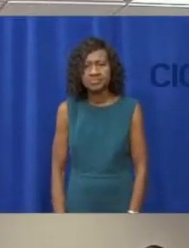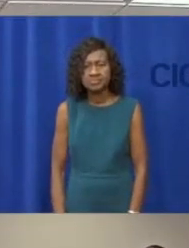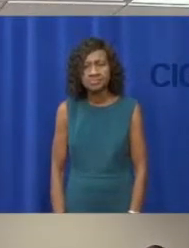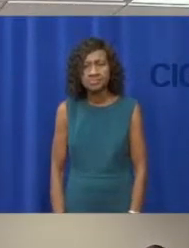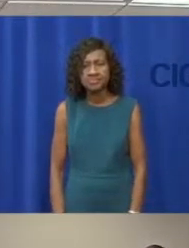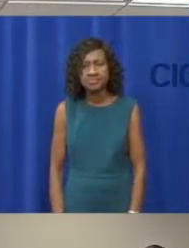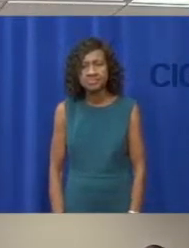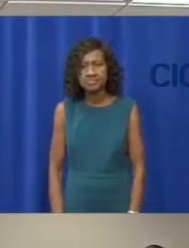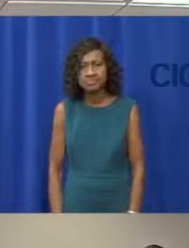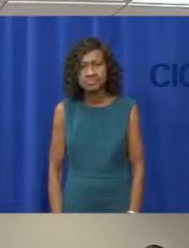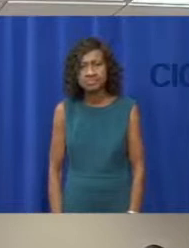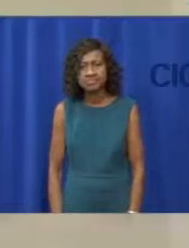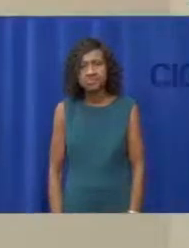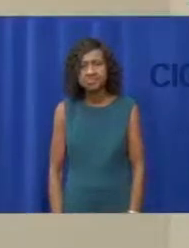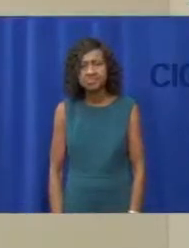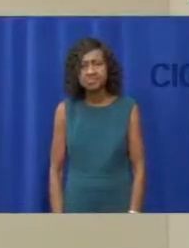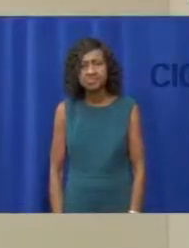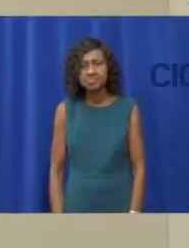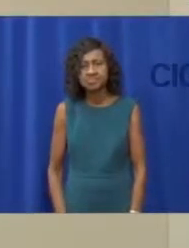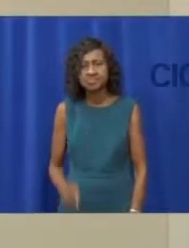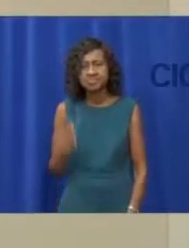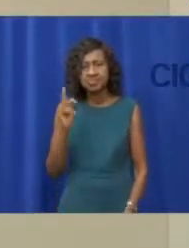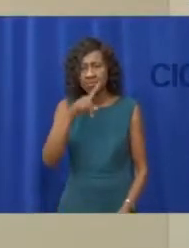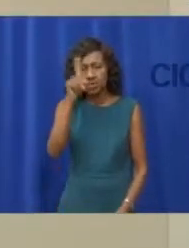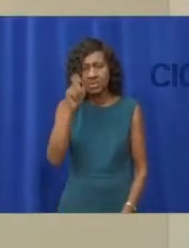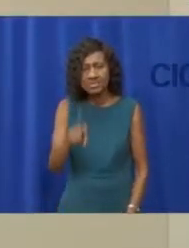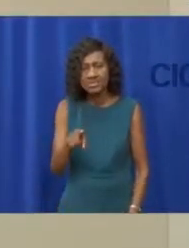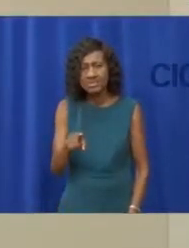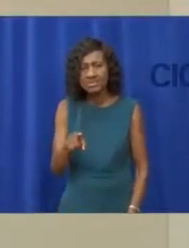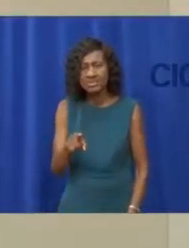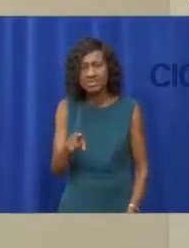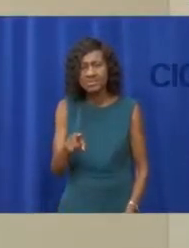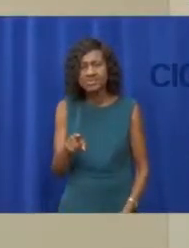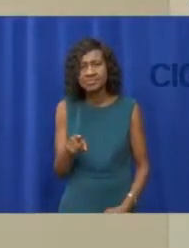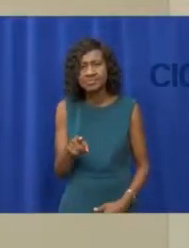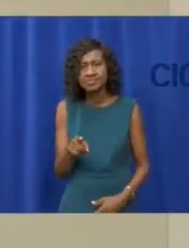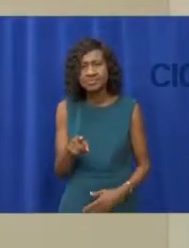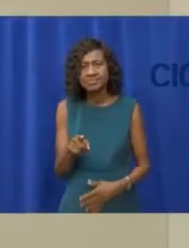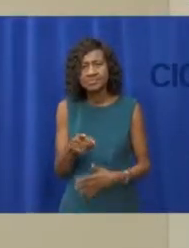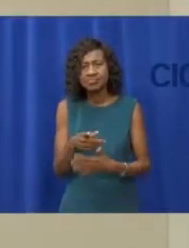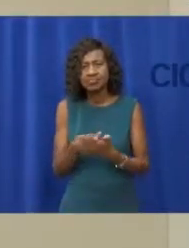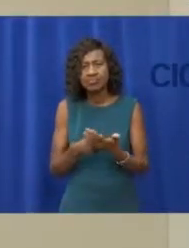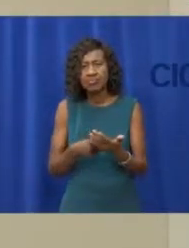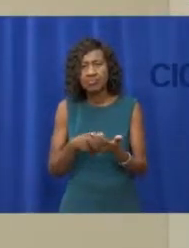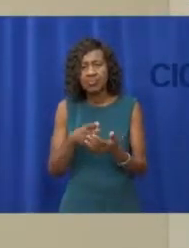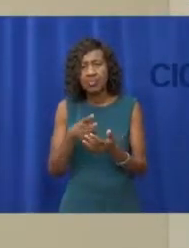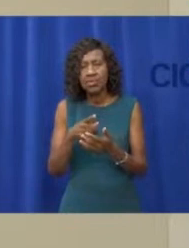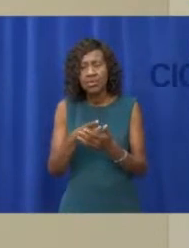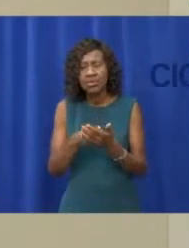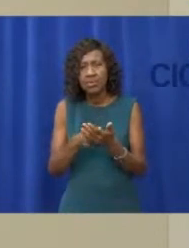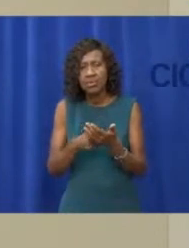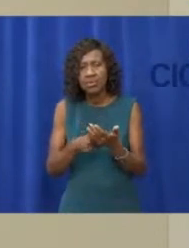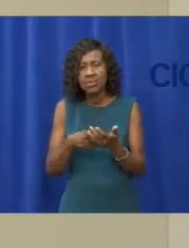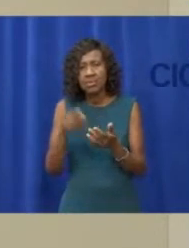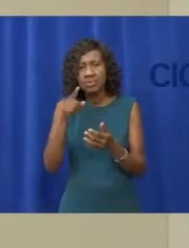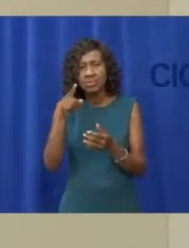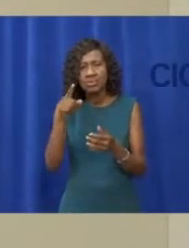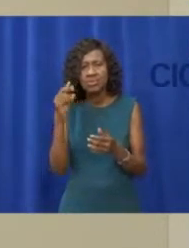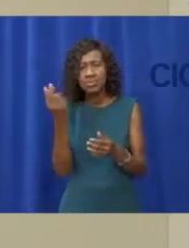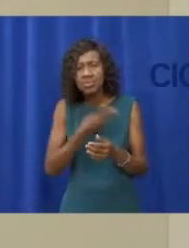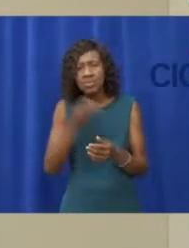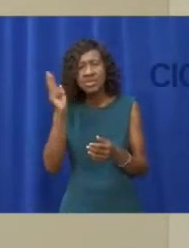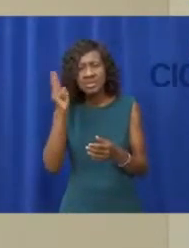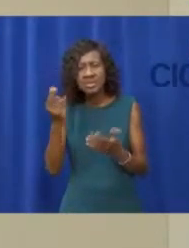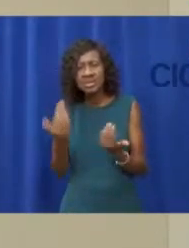Thank you. This one is for you, Premier. In light of what has been shared with us today, the results, will you be